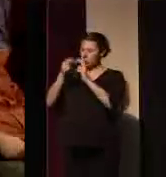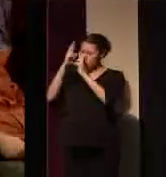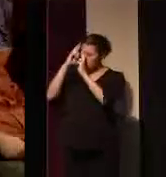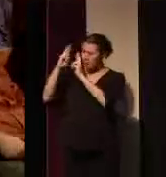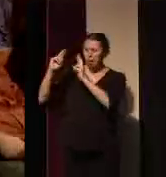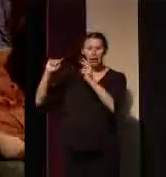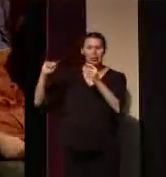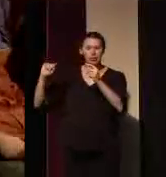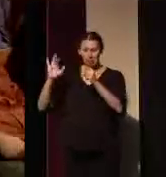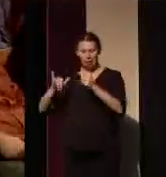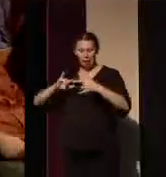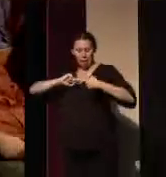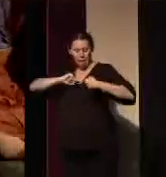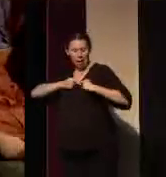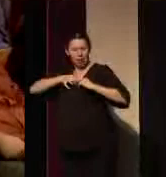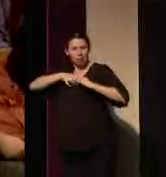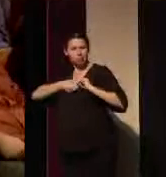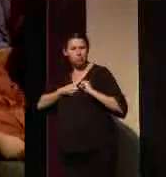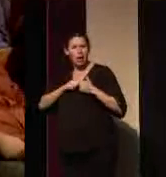pain?